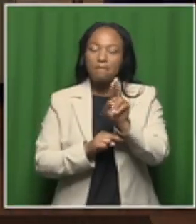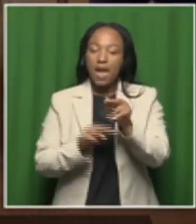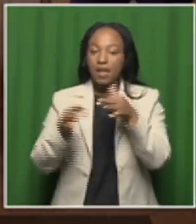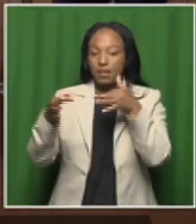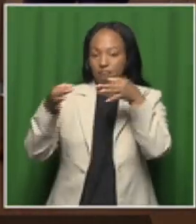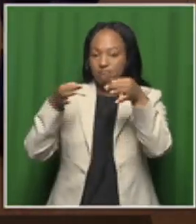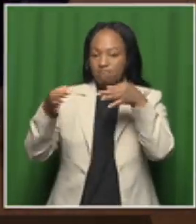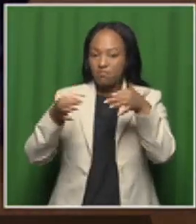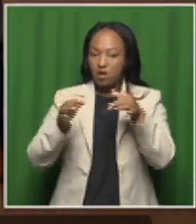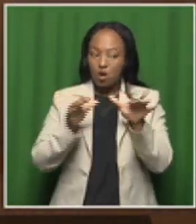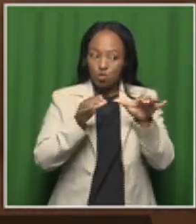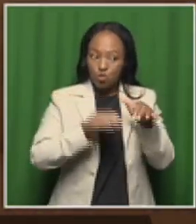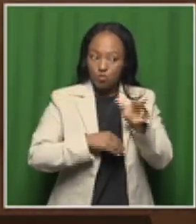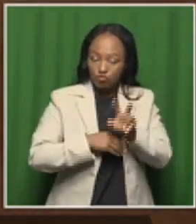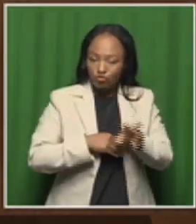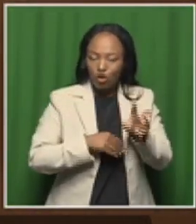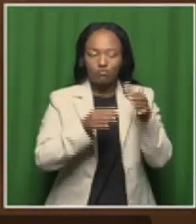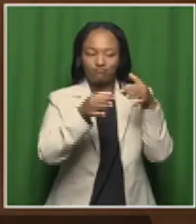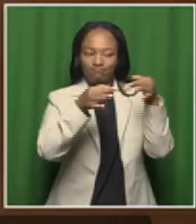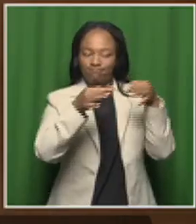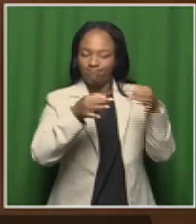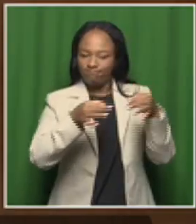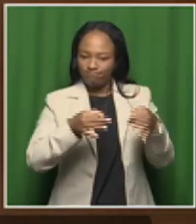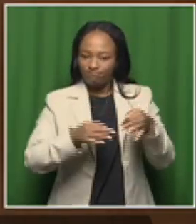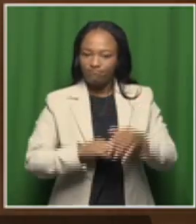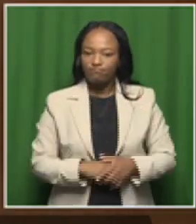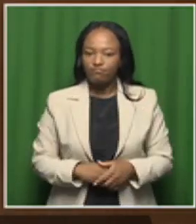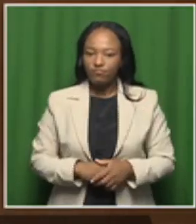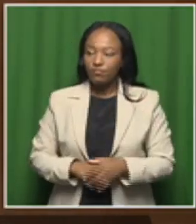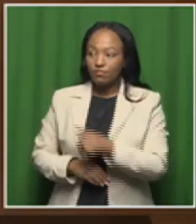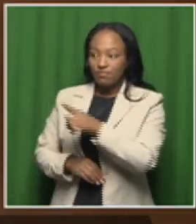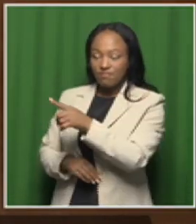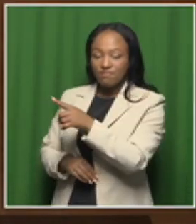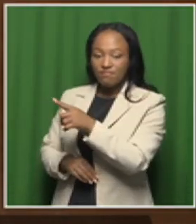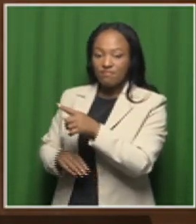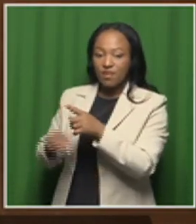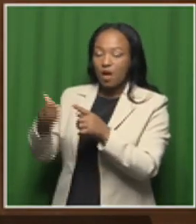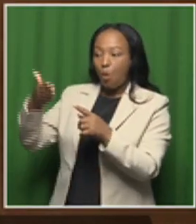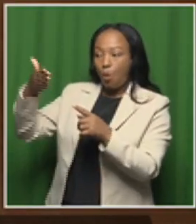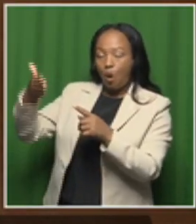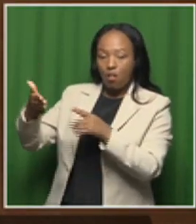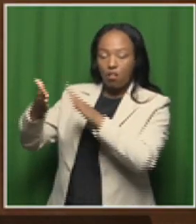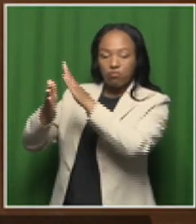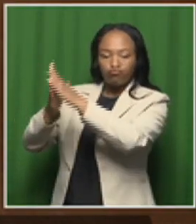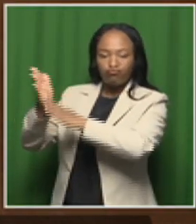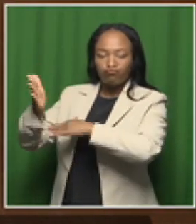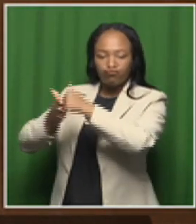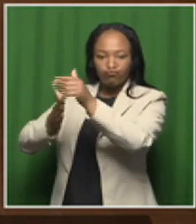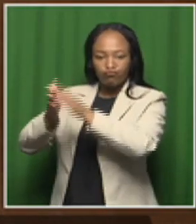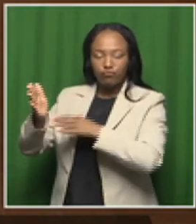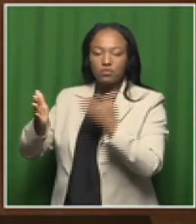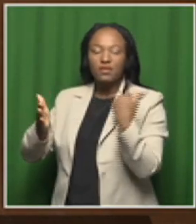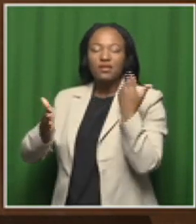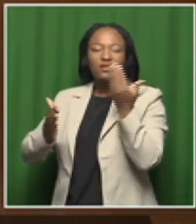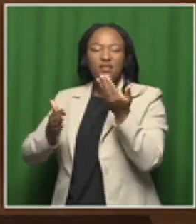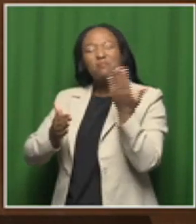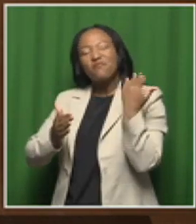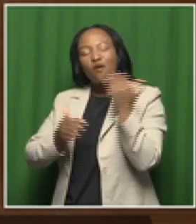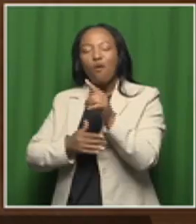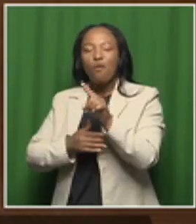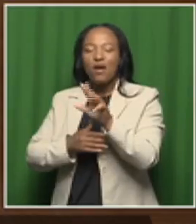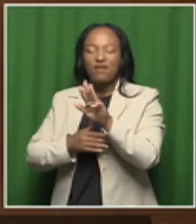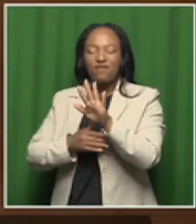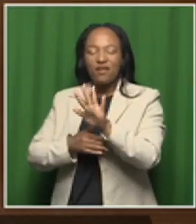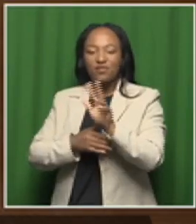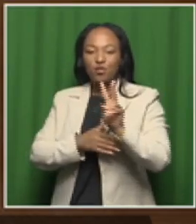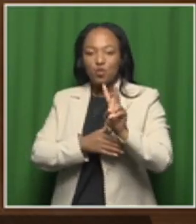to his tour group. This was one of the first gifts. It was painted onto the wall, so it's a mural, back in 1952 when the building was finished. So on the left side, the